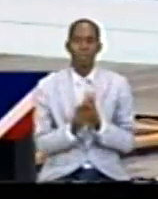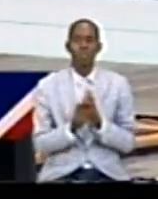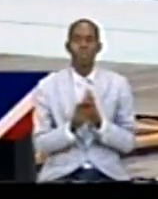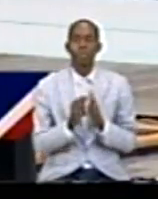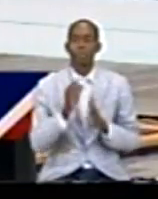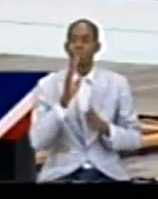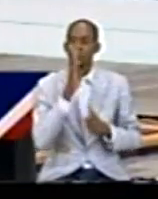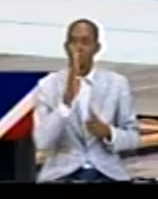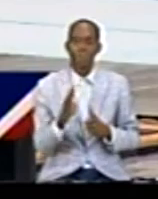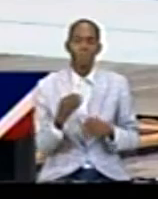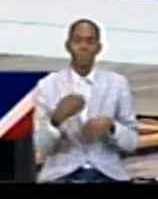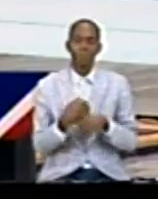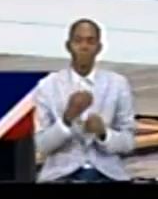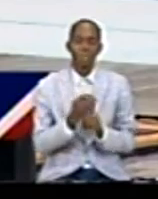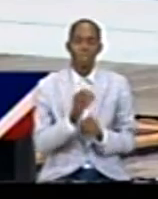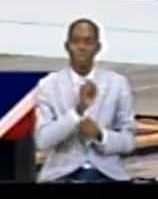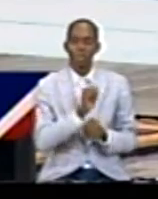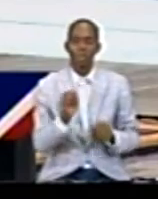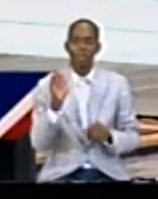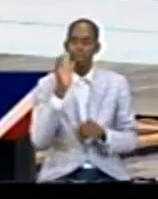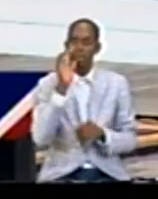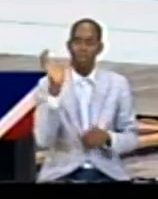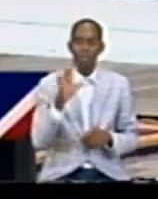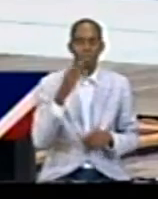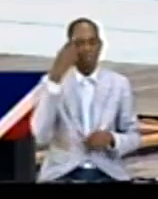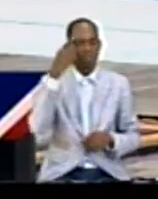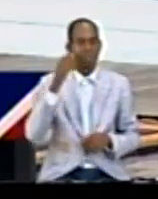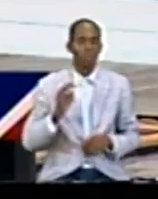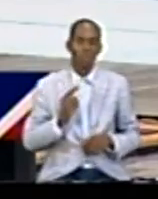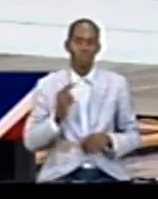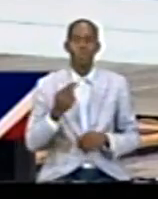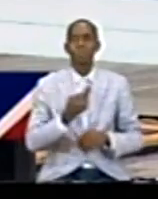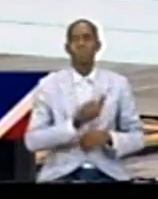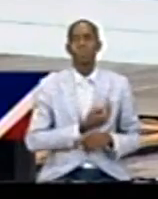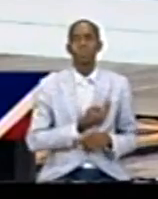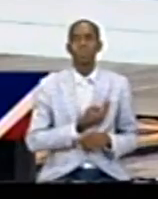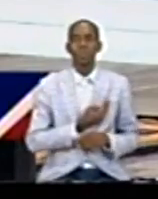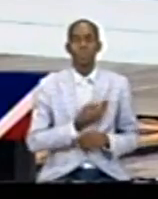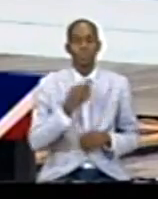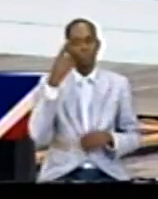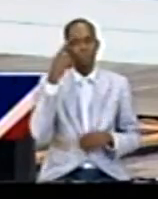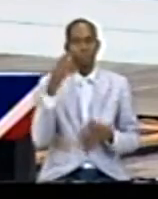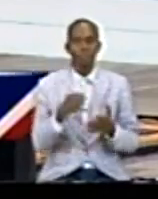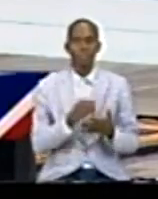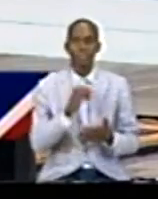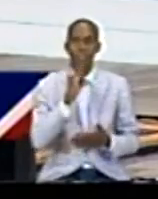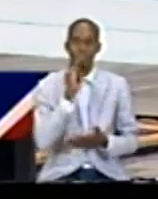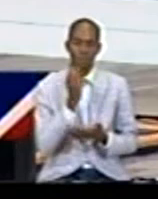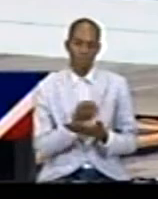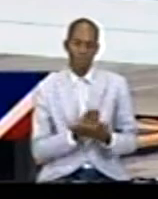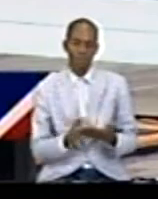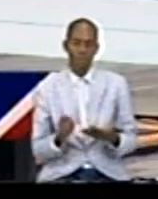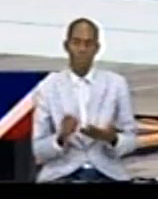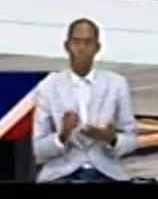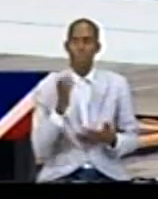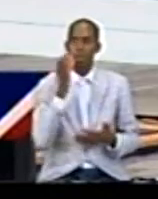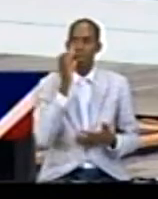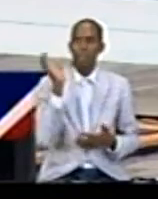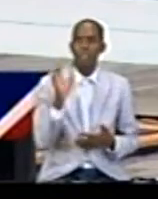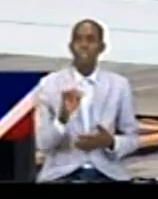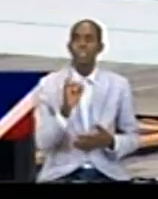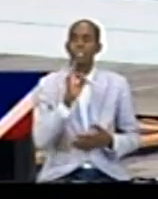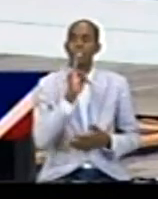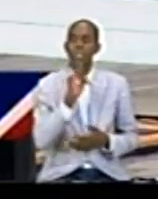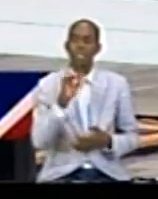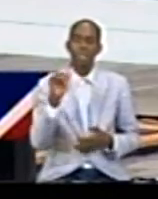being made a curse for us. For it is written, cursed